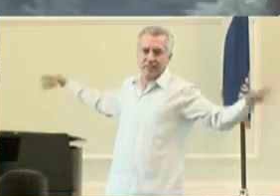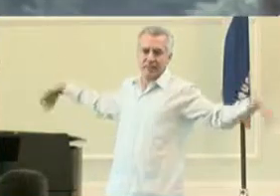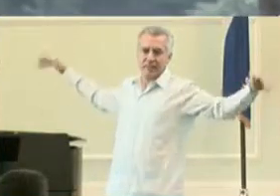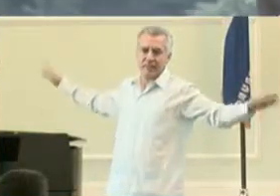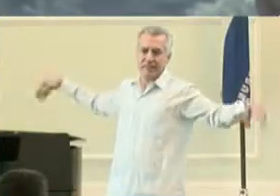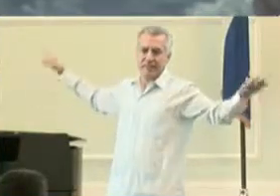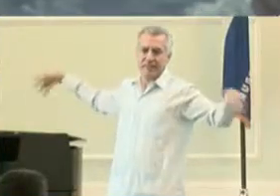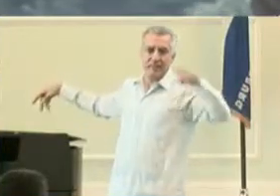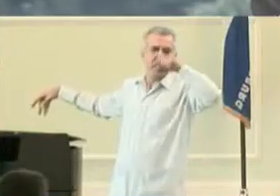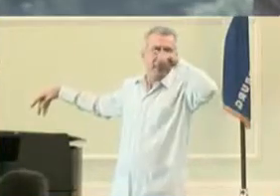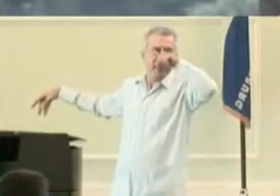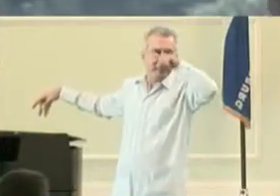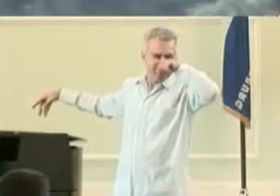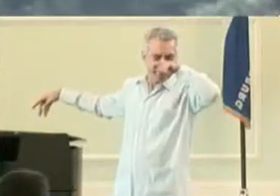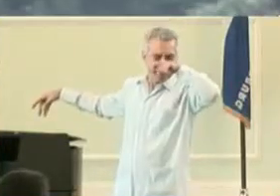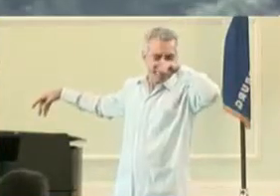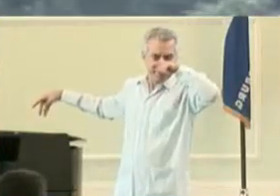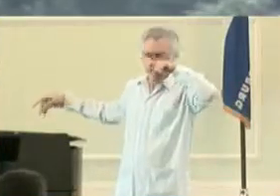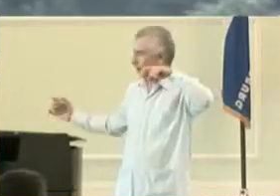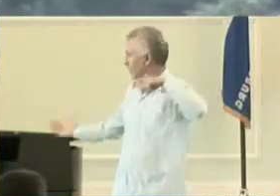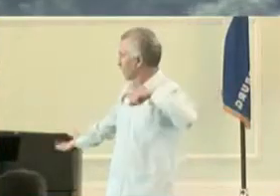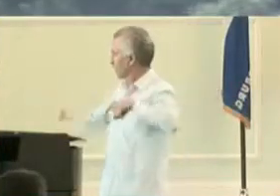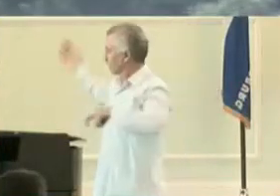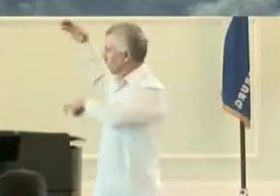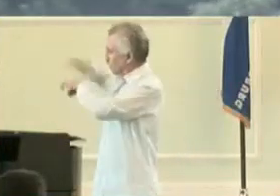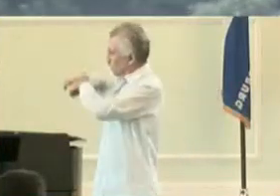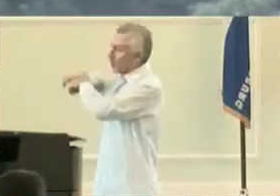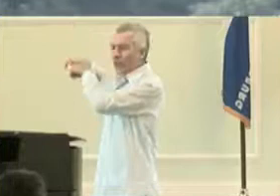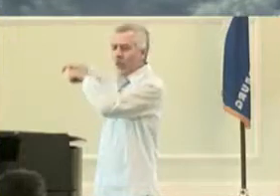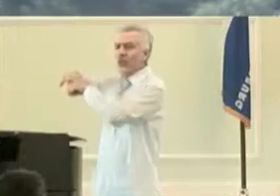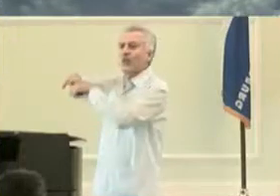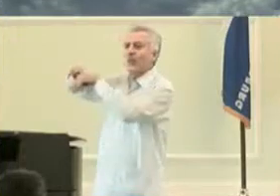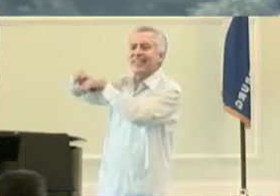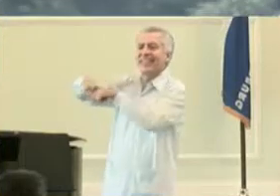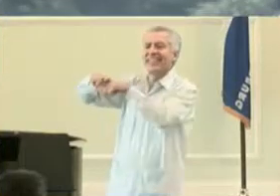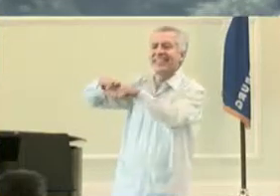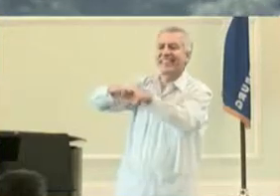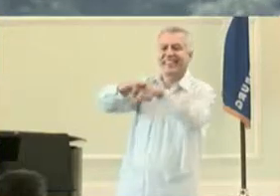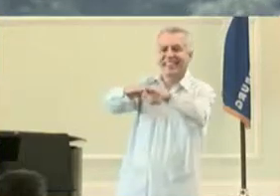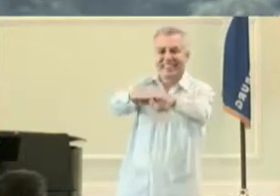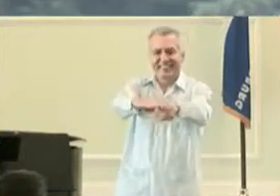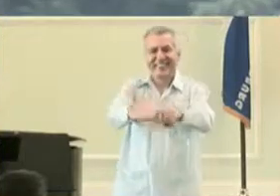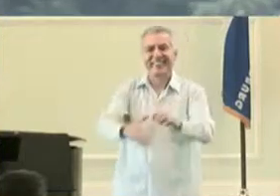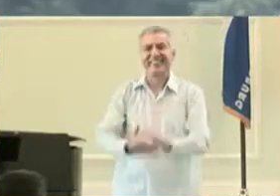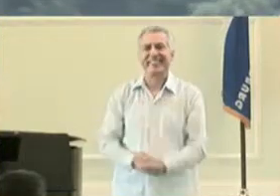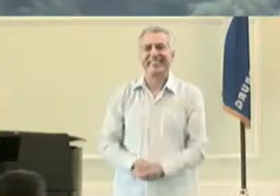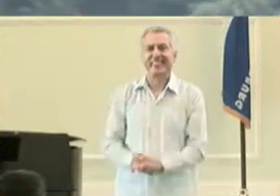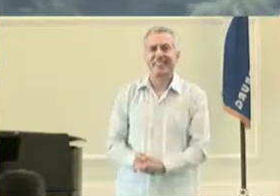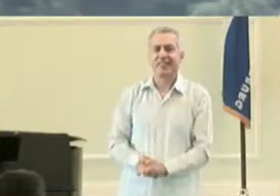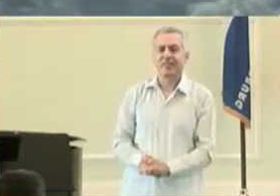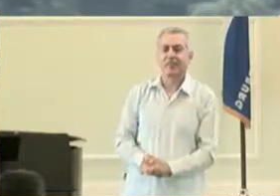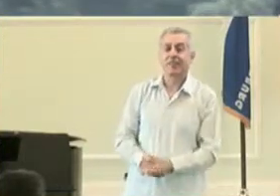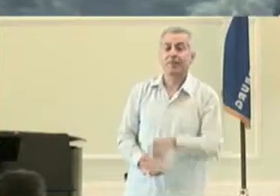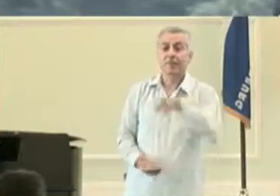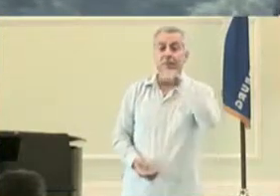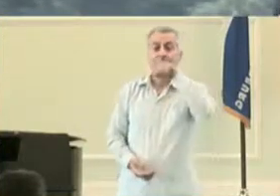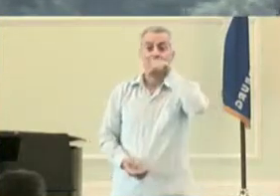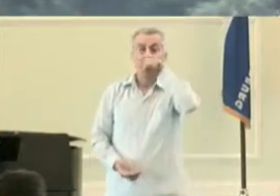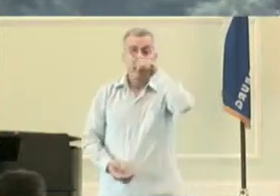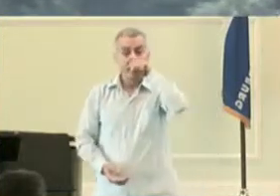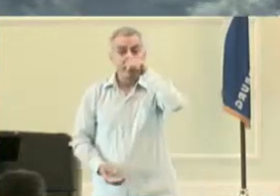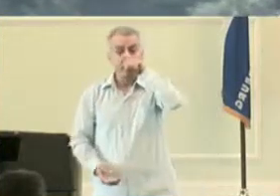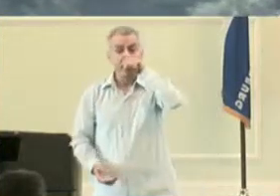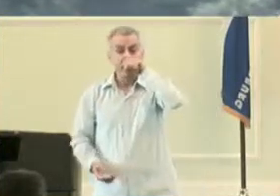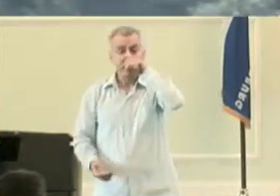eagle. Did you know that eagles At times, they carry